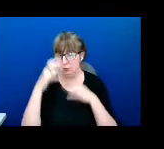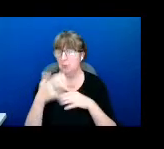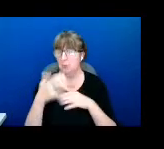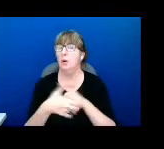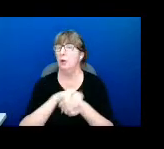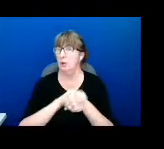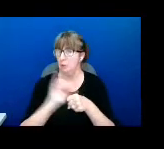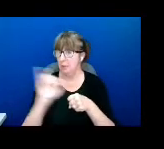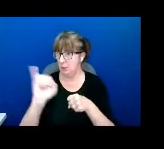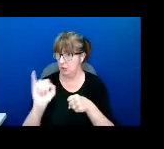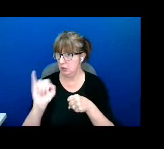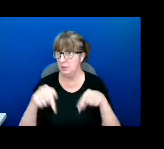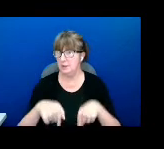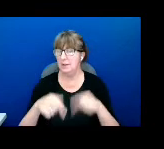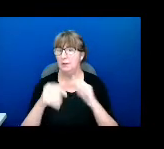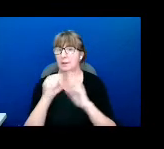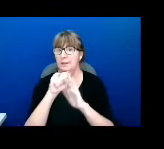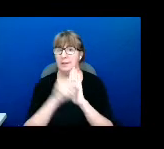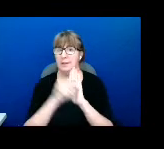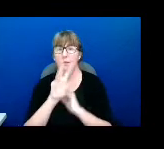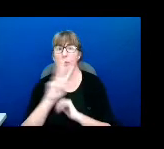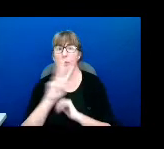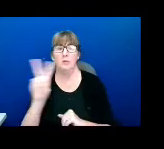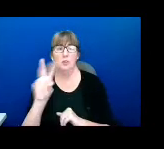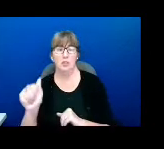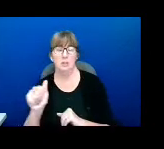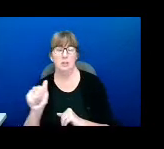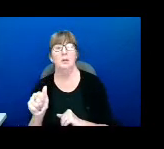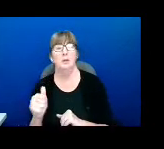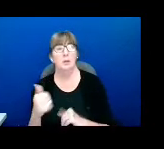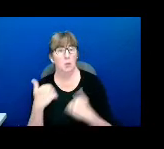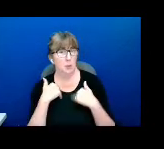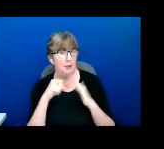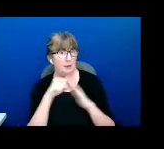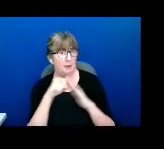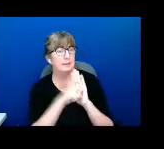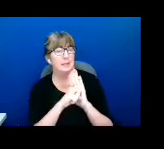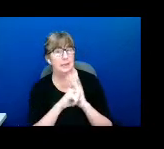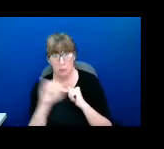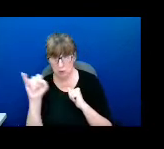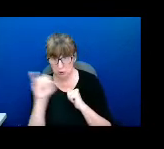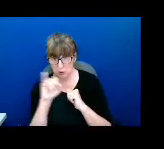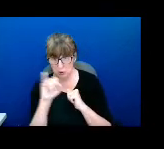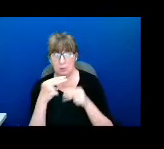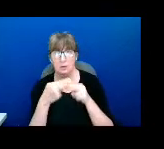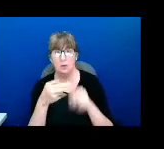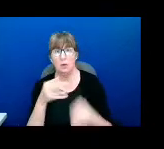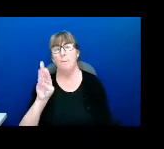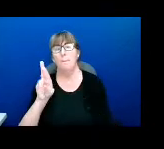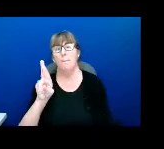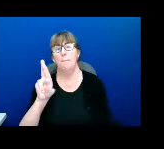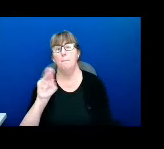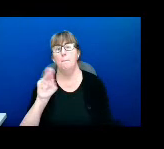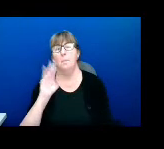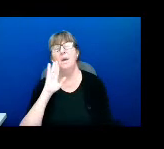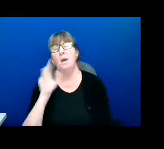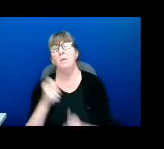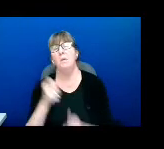insurance in the state of West Virginia. We have the state insurance called BRIM, and I'll talk about insurance a little